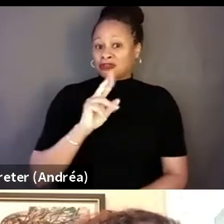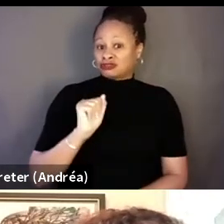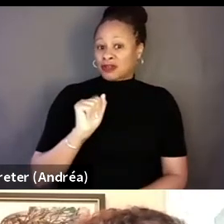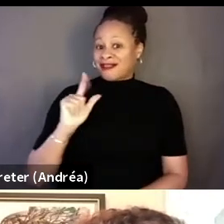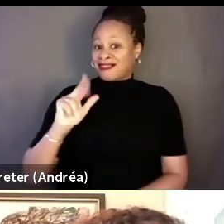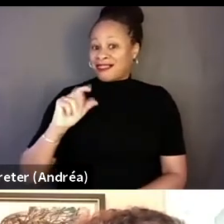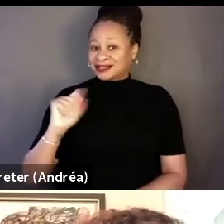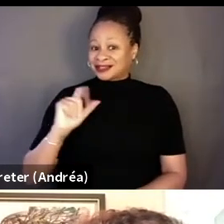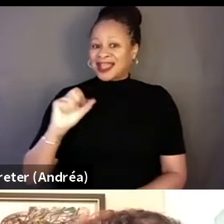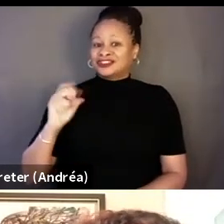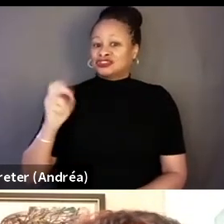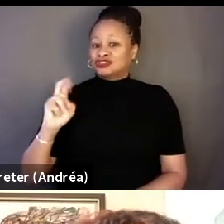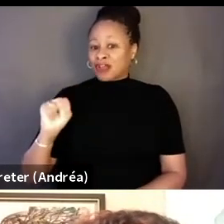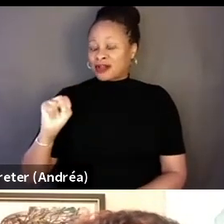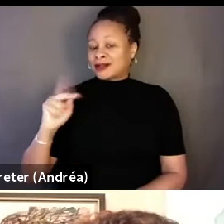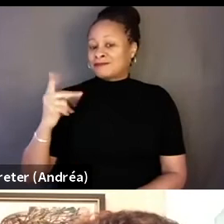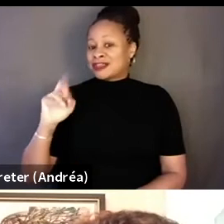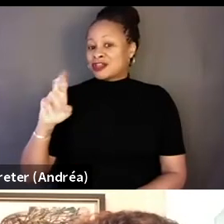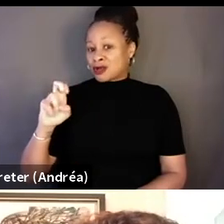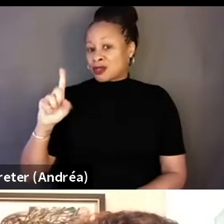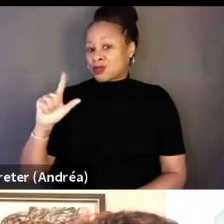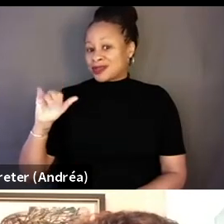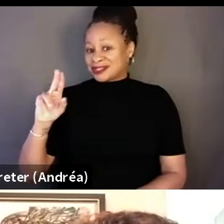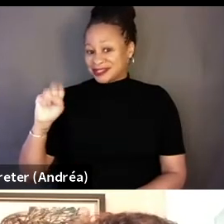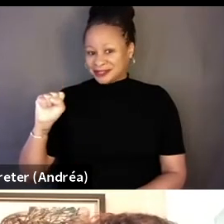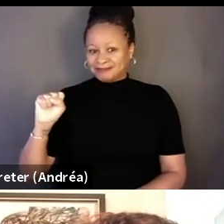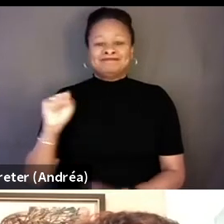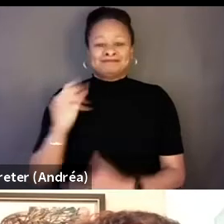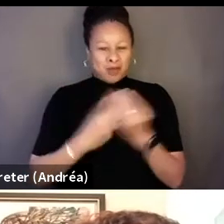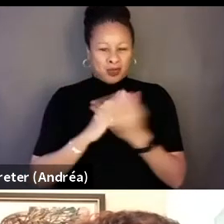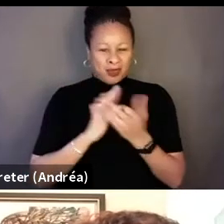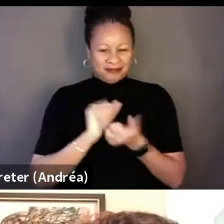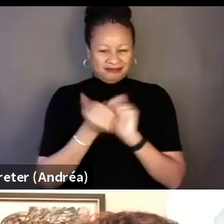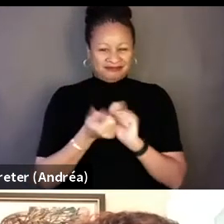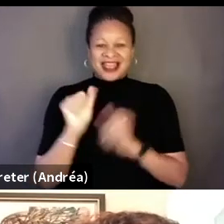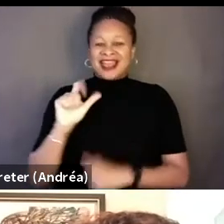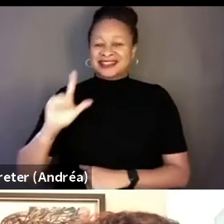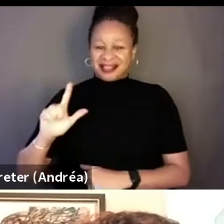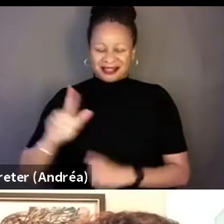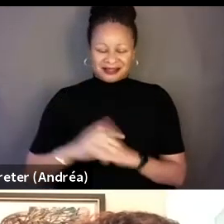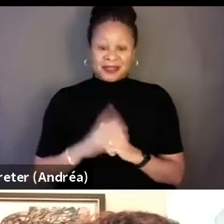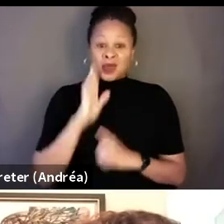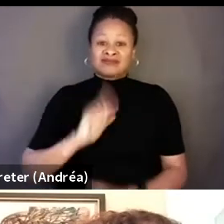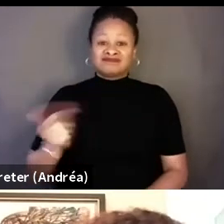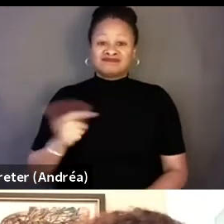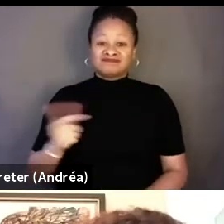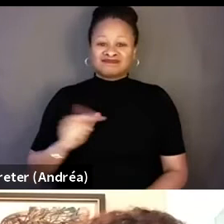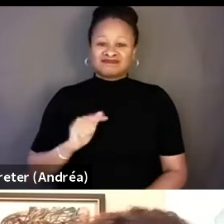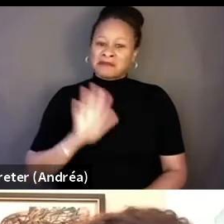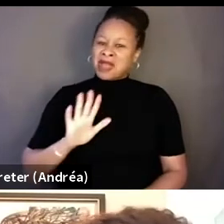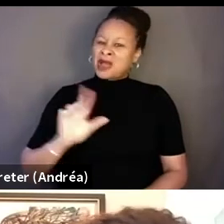and Sharon Pierre-Louis, who are translating today's program into American Sign Language. They will be switching off periodically